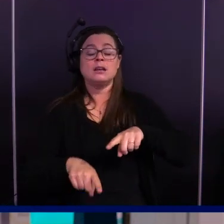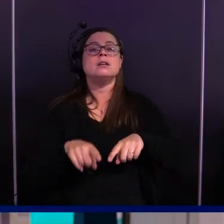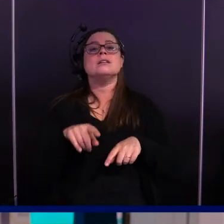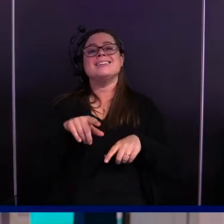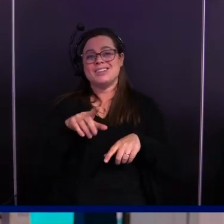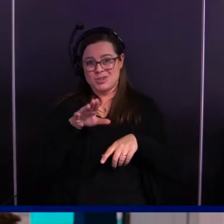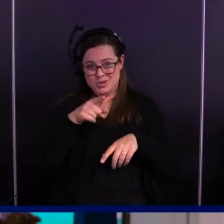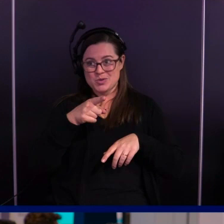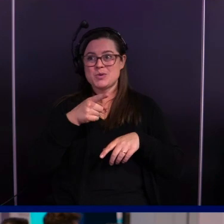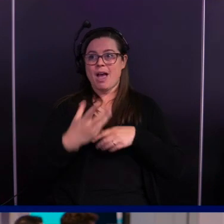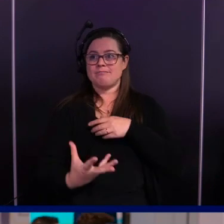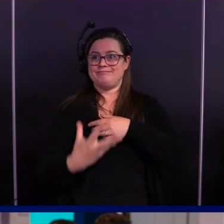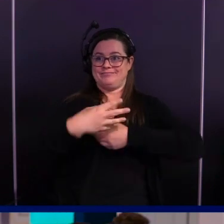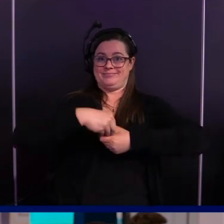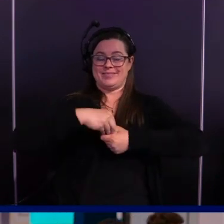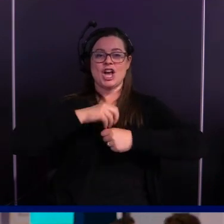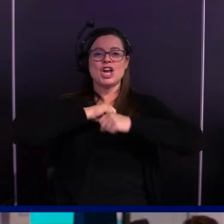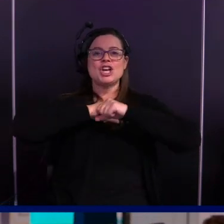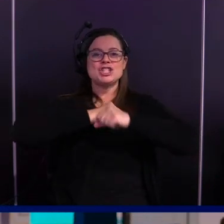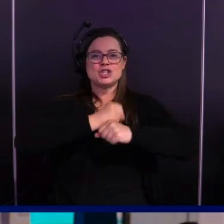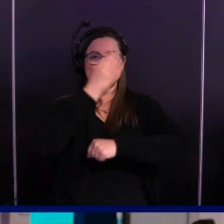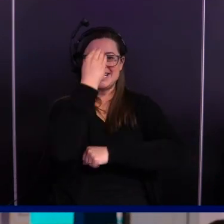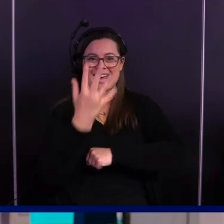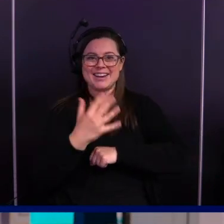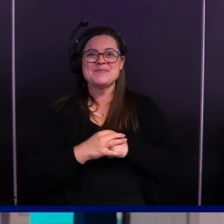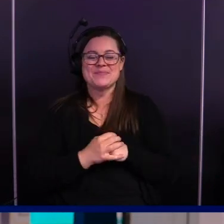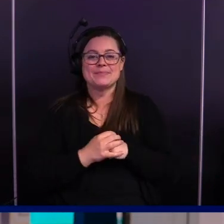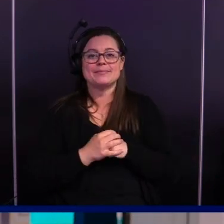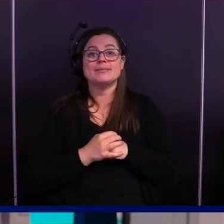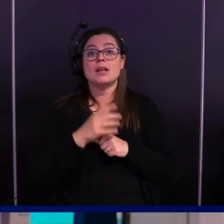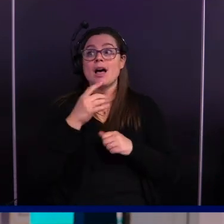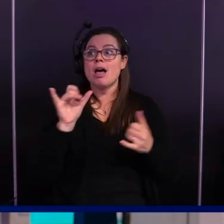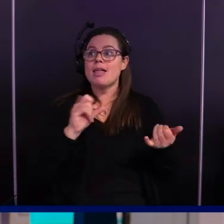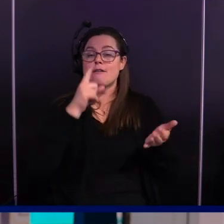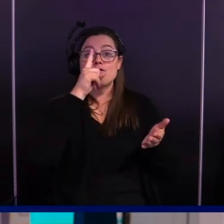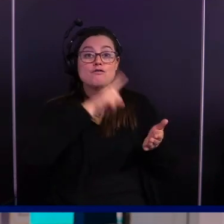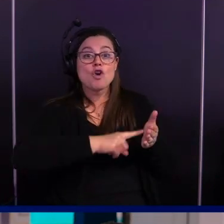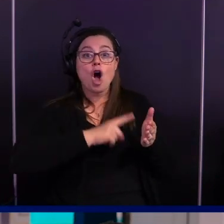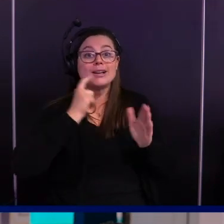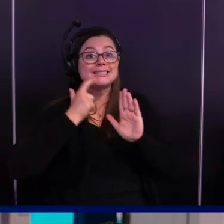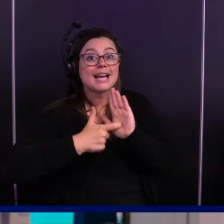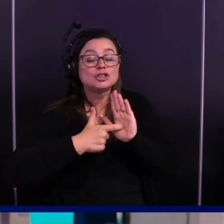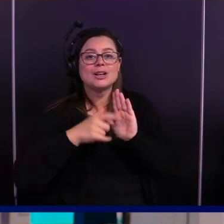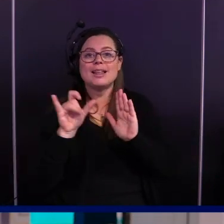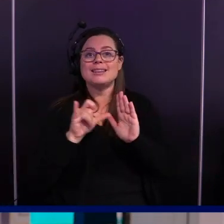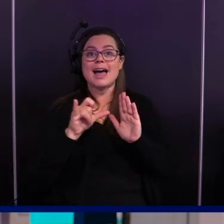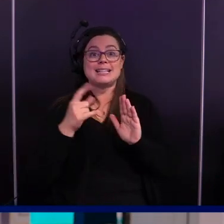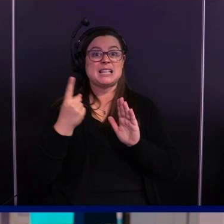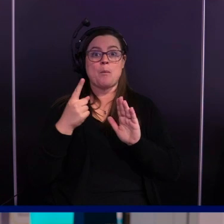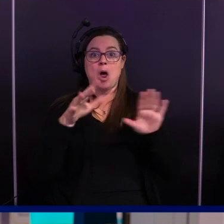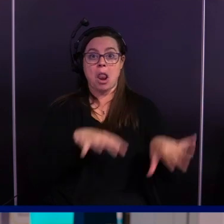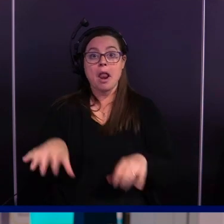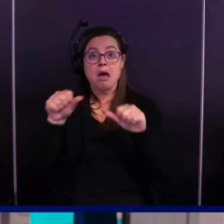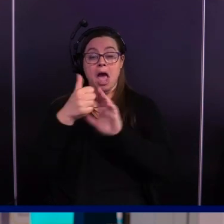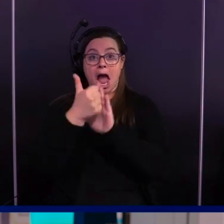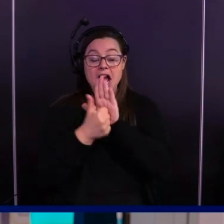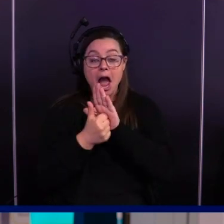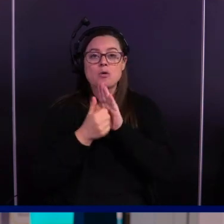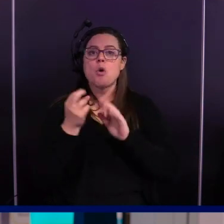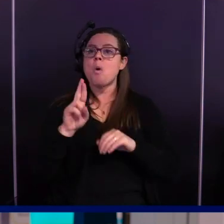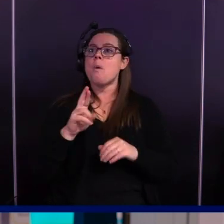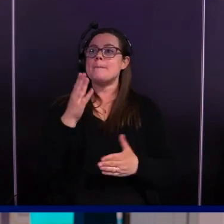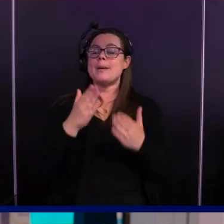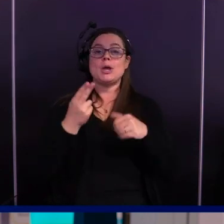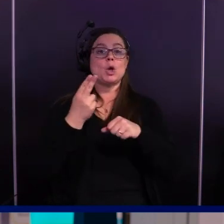bring in some security data. For example, fraud detection. Let's say account takeover, or maybe new